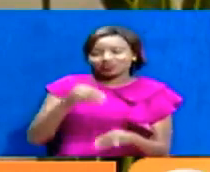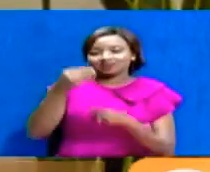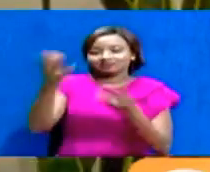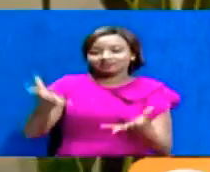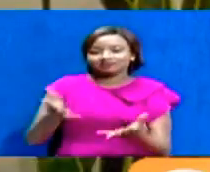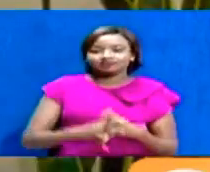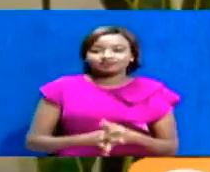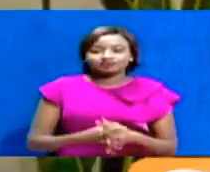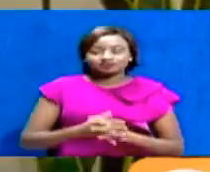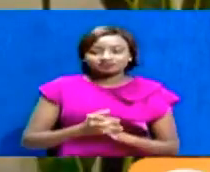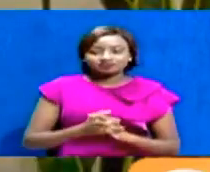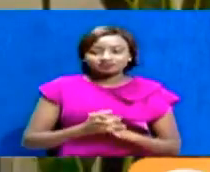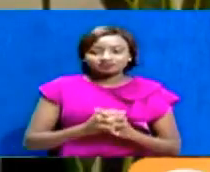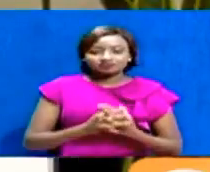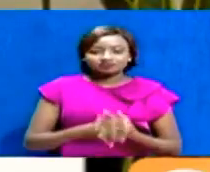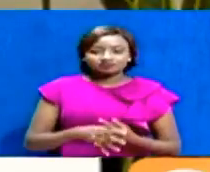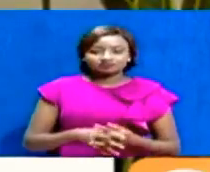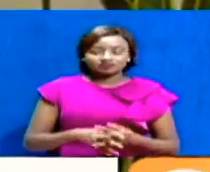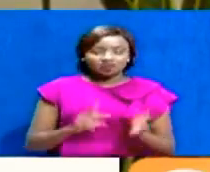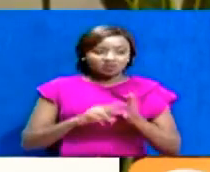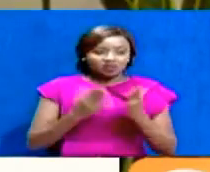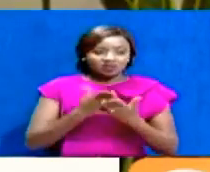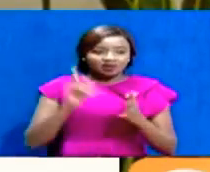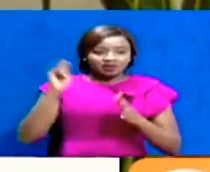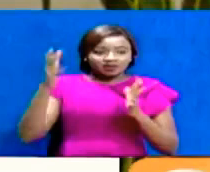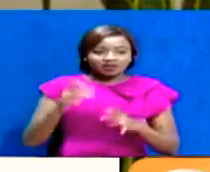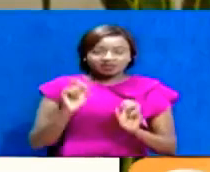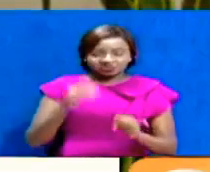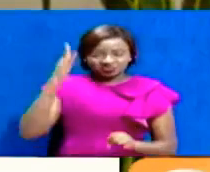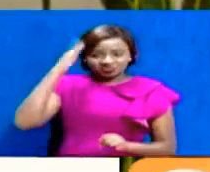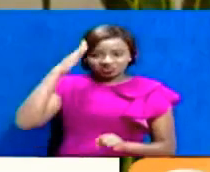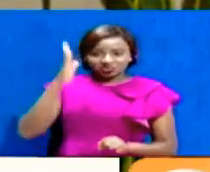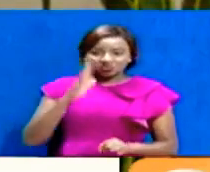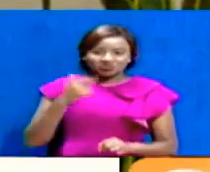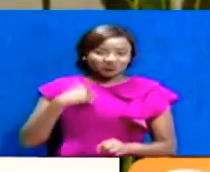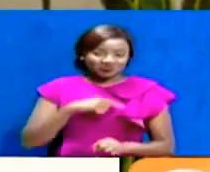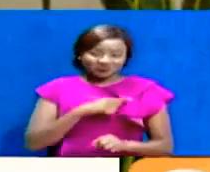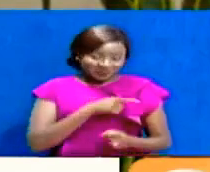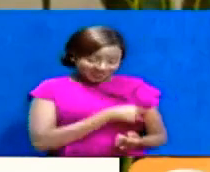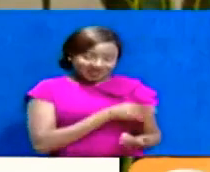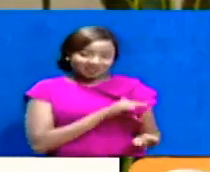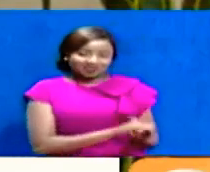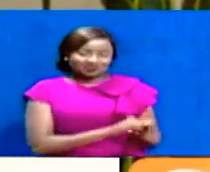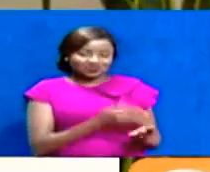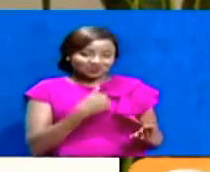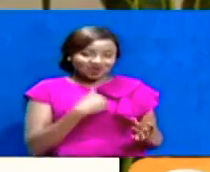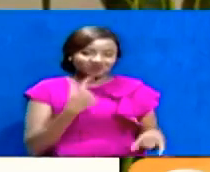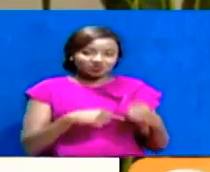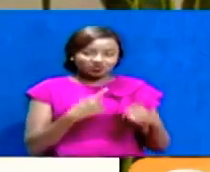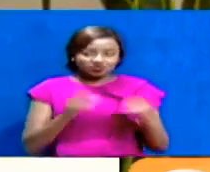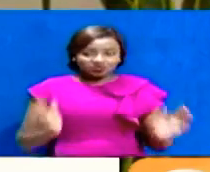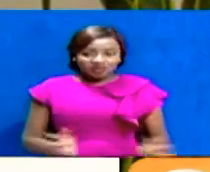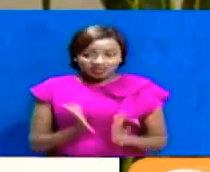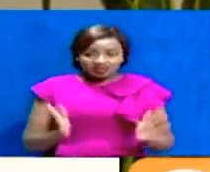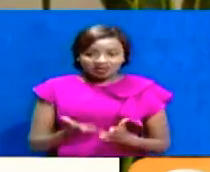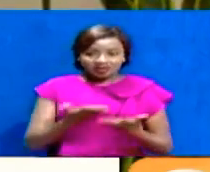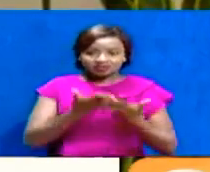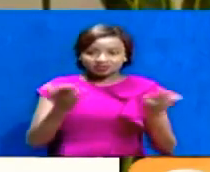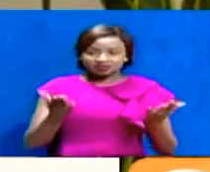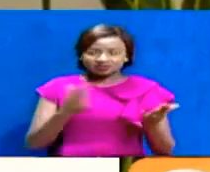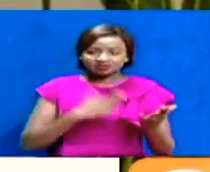have vaccines and they're available. Kenyans should be assured that we have not run out of vaccines yet. And we continue to encourage them to